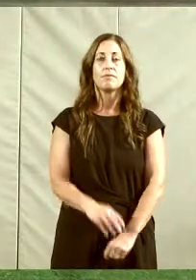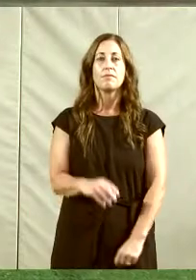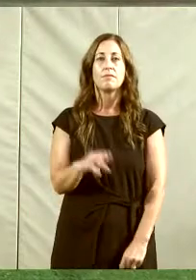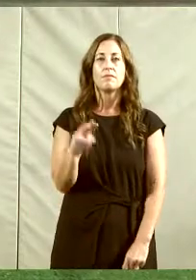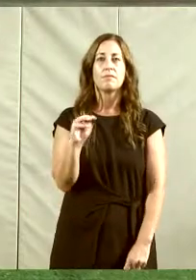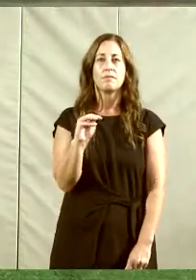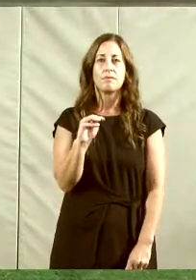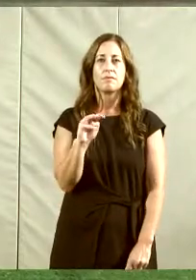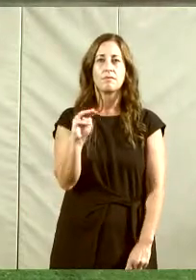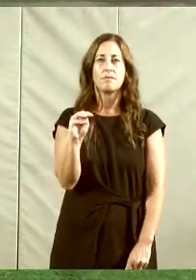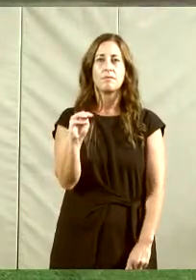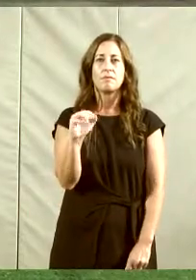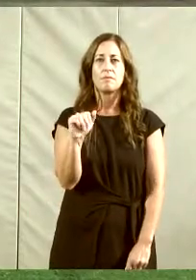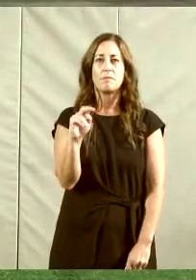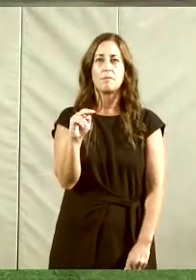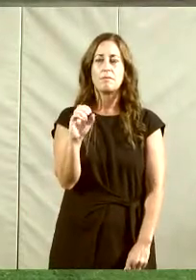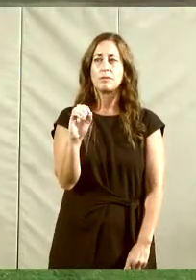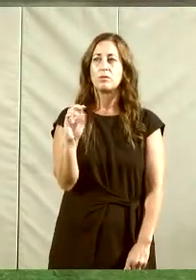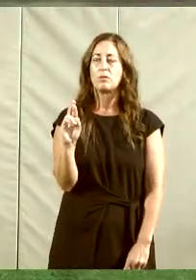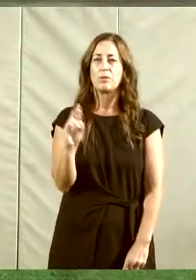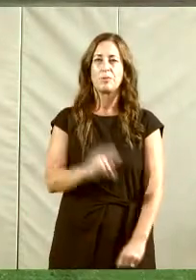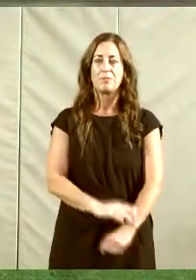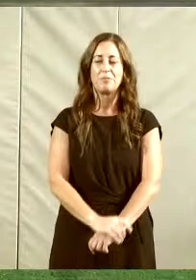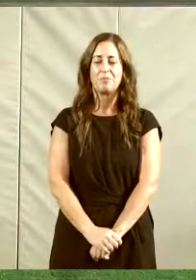Maria Mansour.